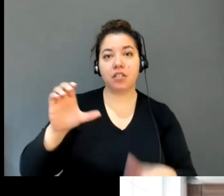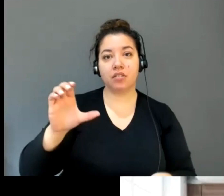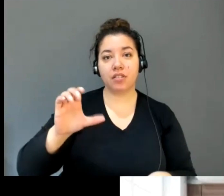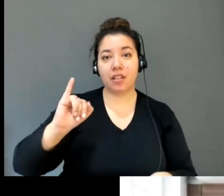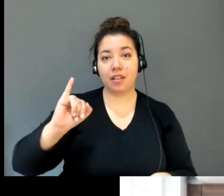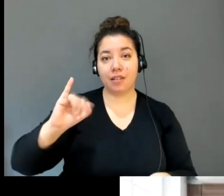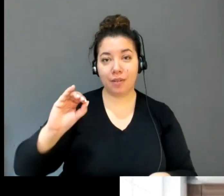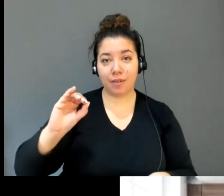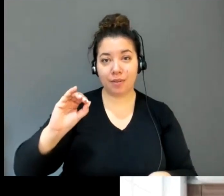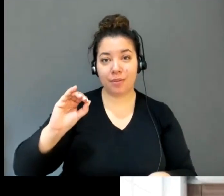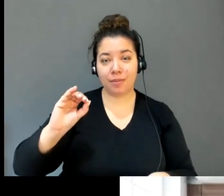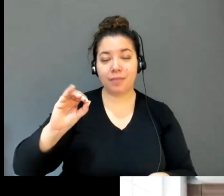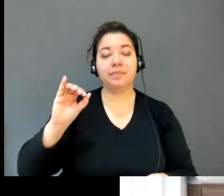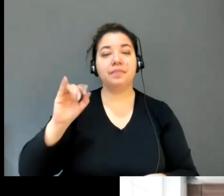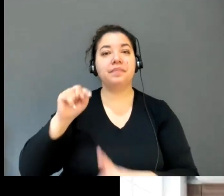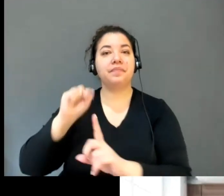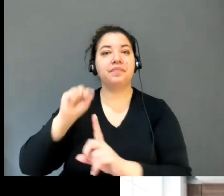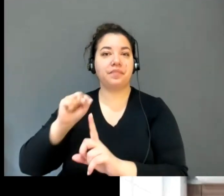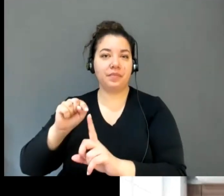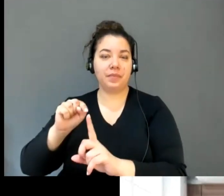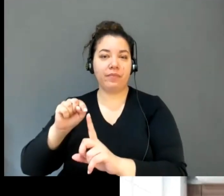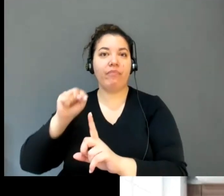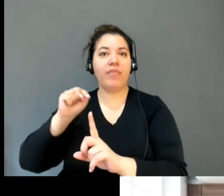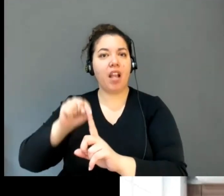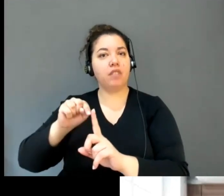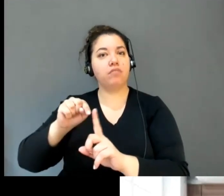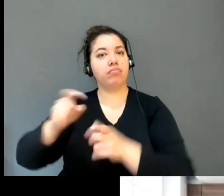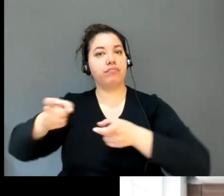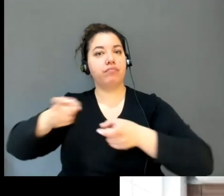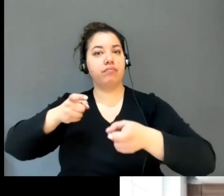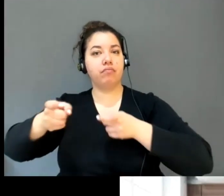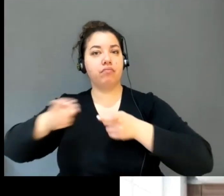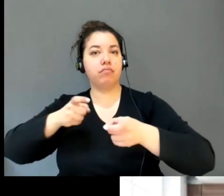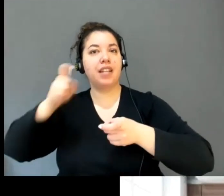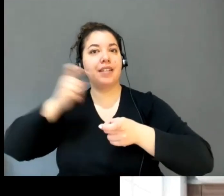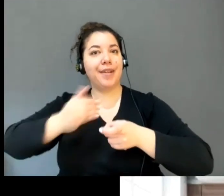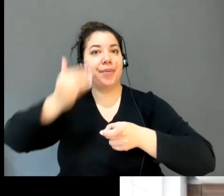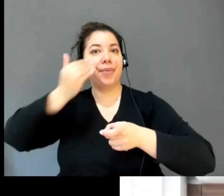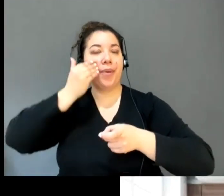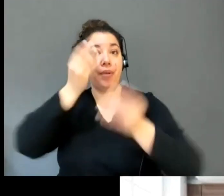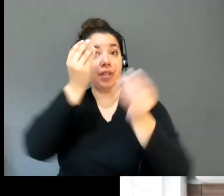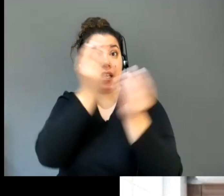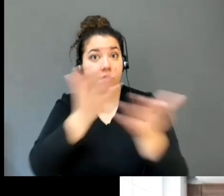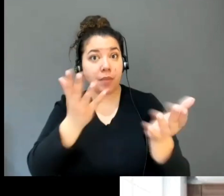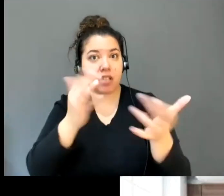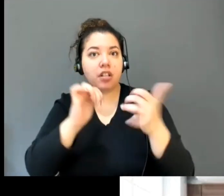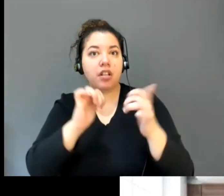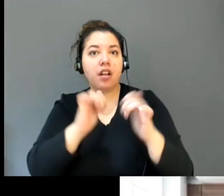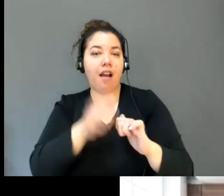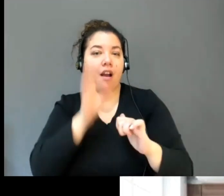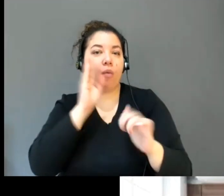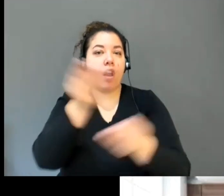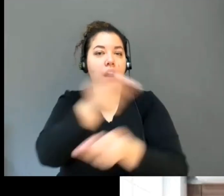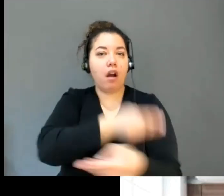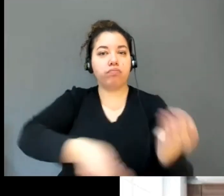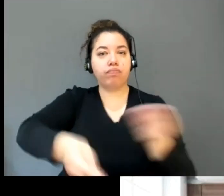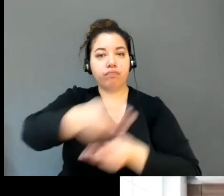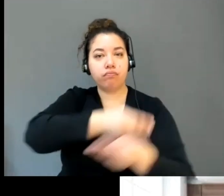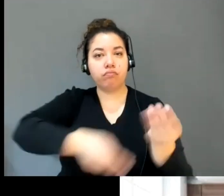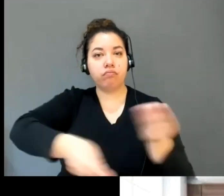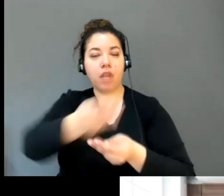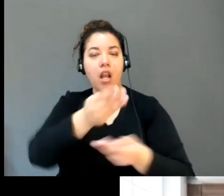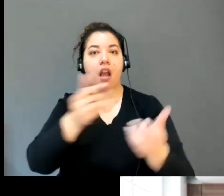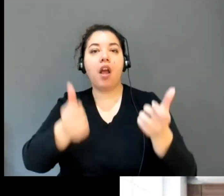is typically in charge and making decisions about how information is flowing throughout the organization and the technologies that it takes to do